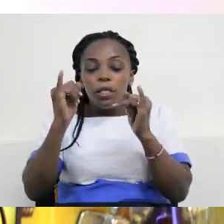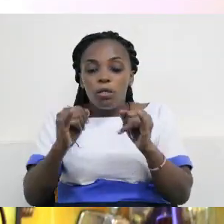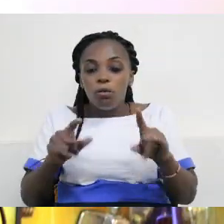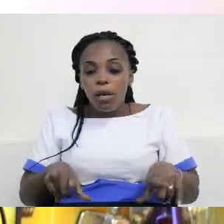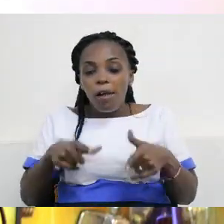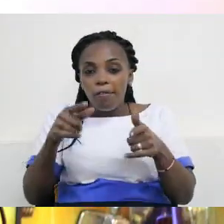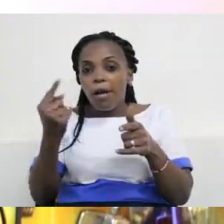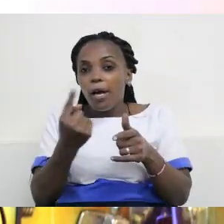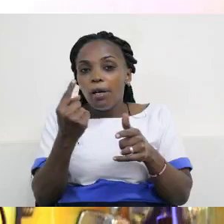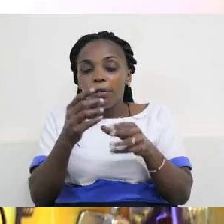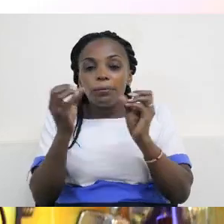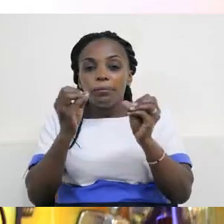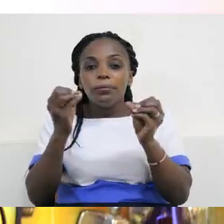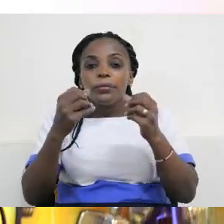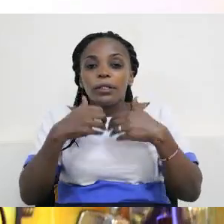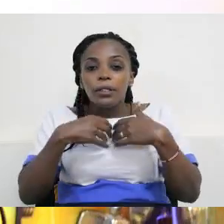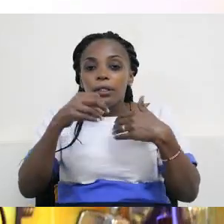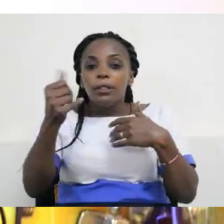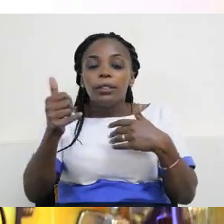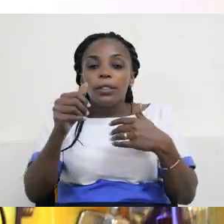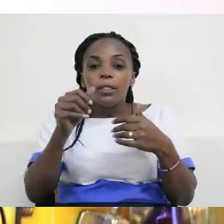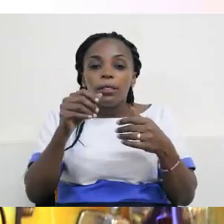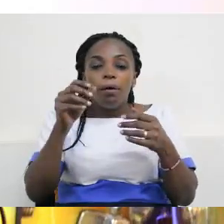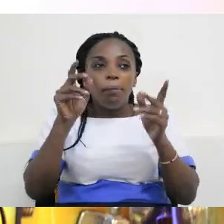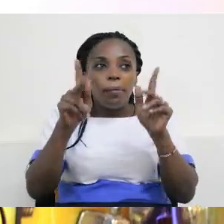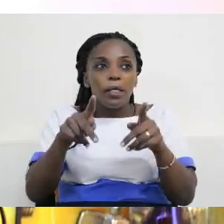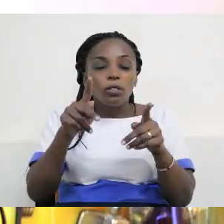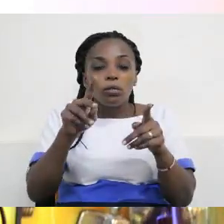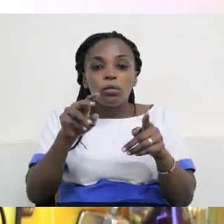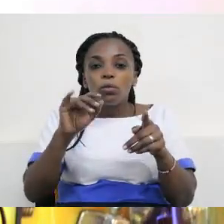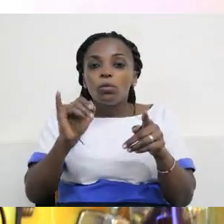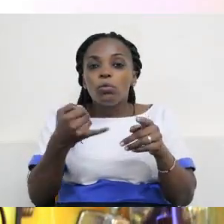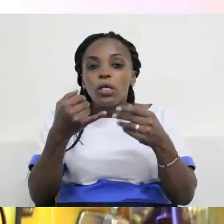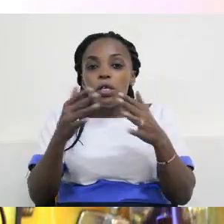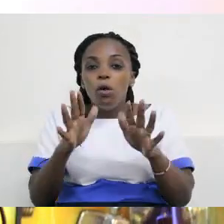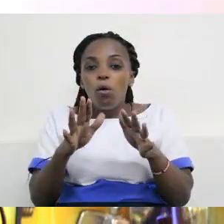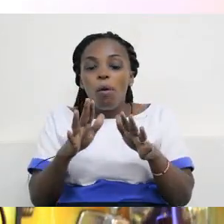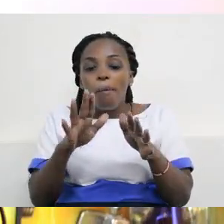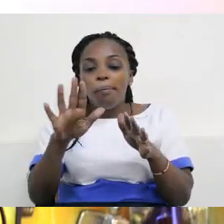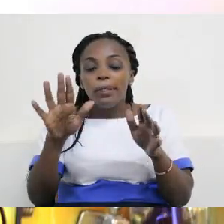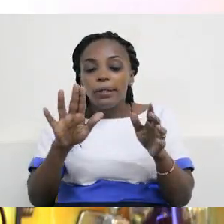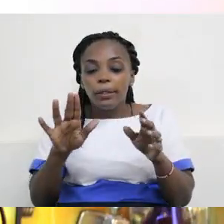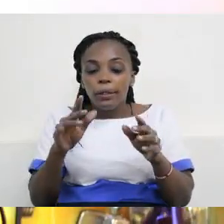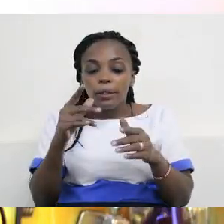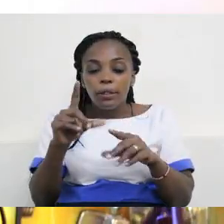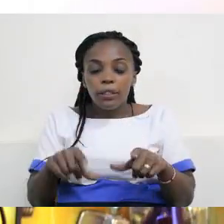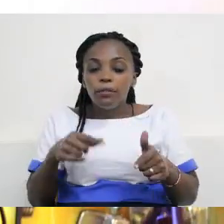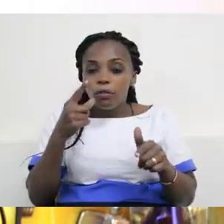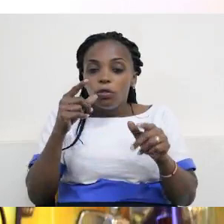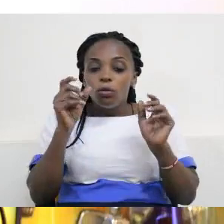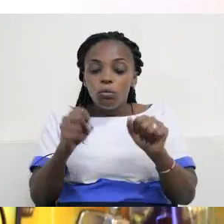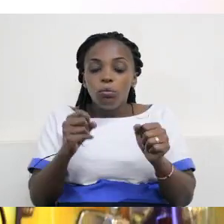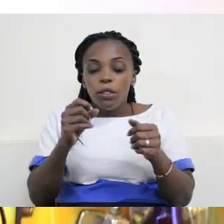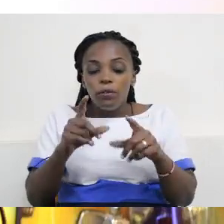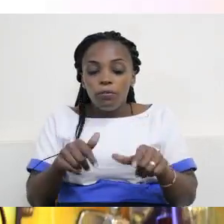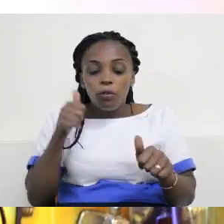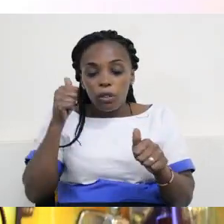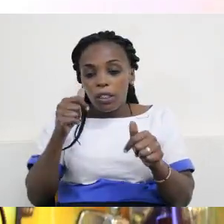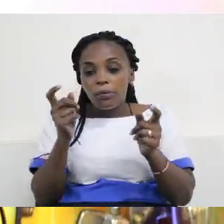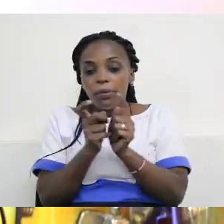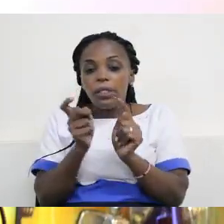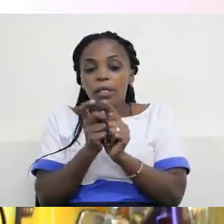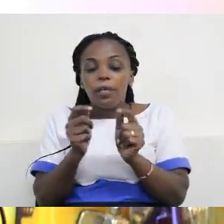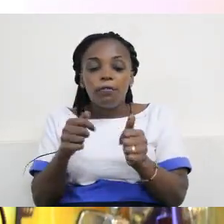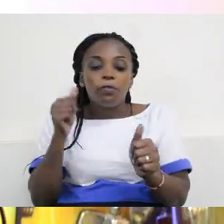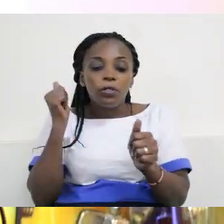is not alone. She has another widow by her side who now refuses to be bitter. But